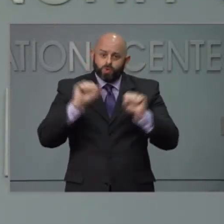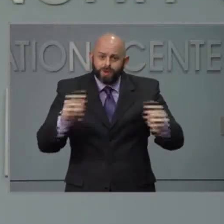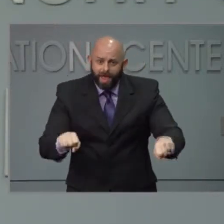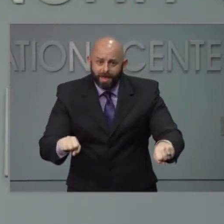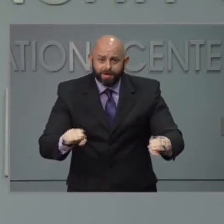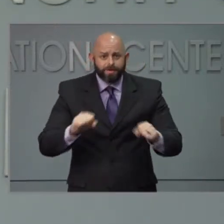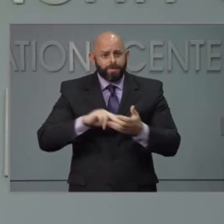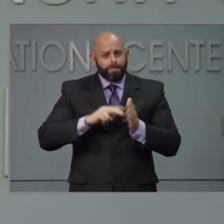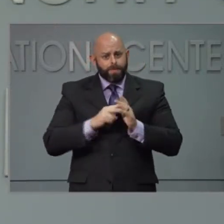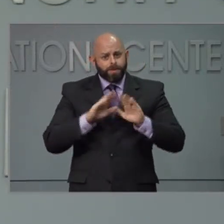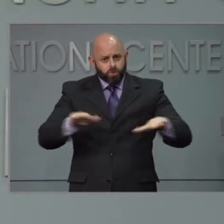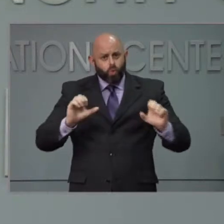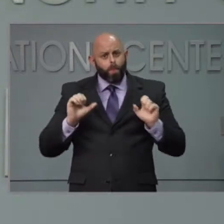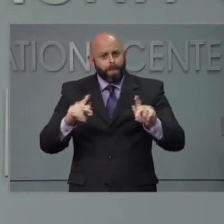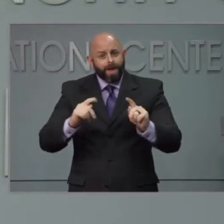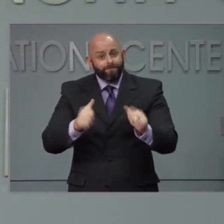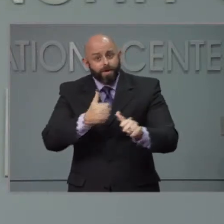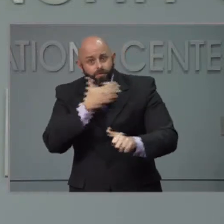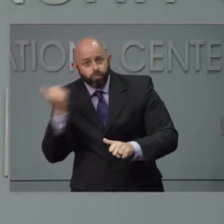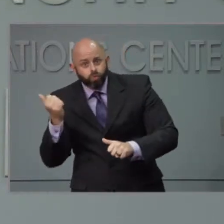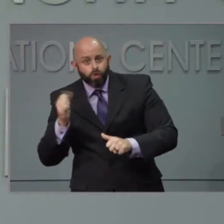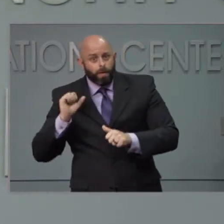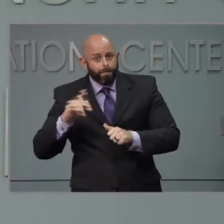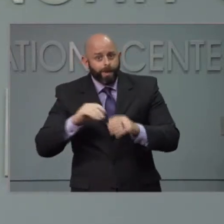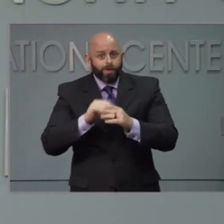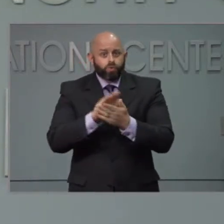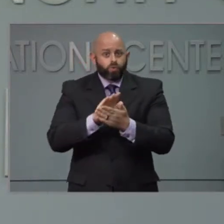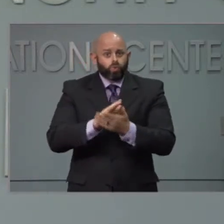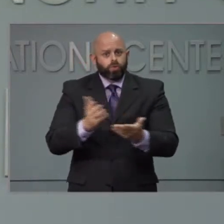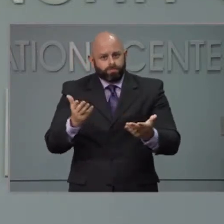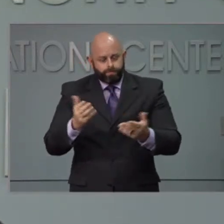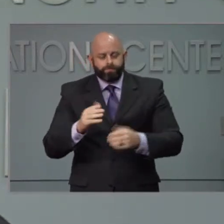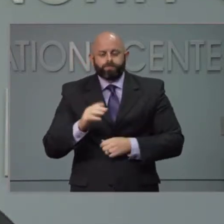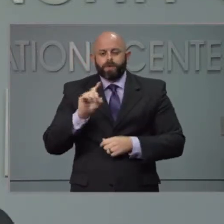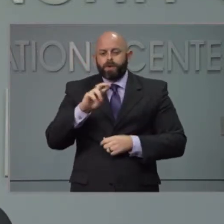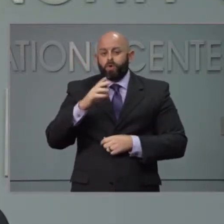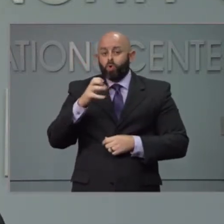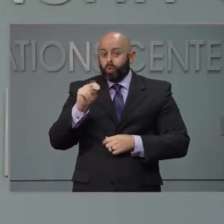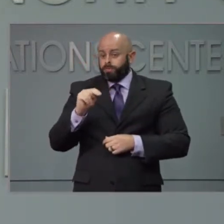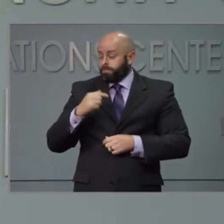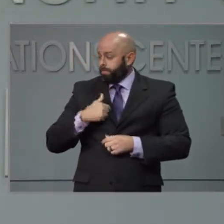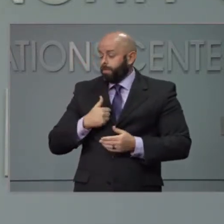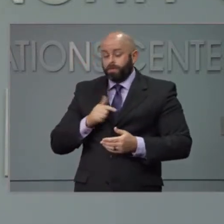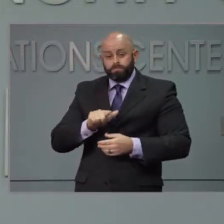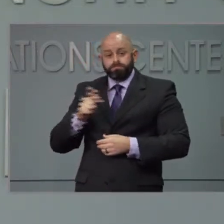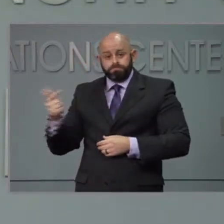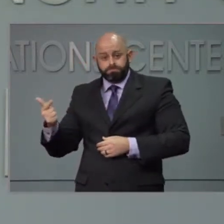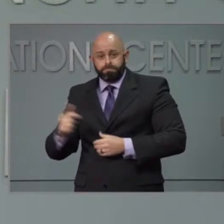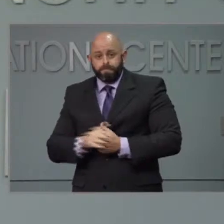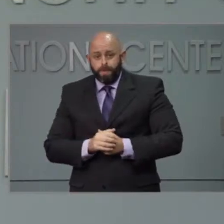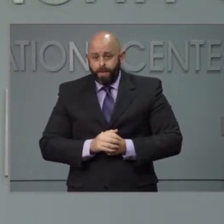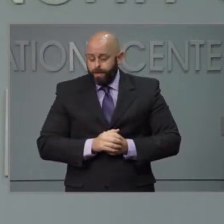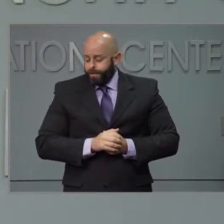that process up of getting our children back in school. Dr. Cohen, I'll let you address the next question.